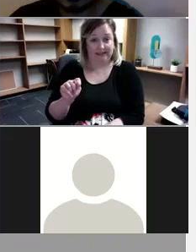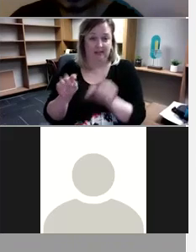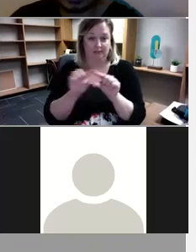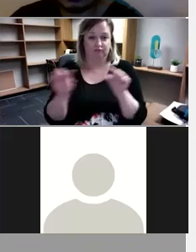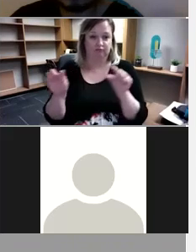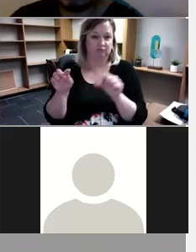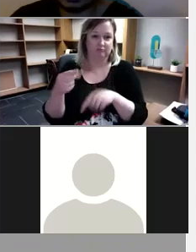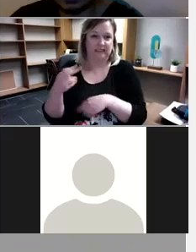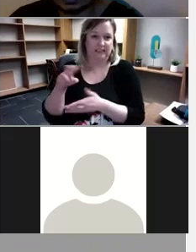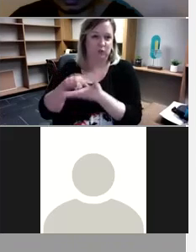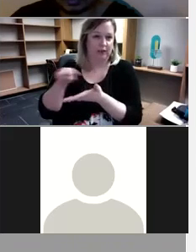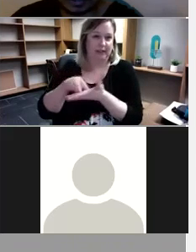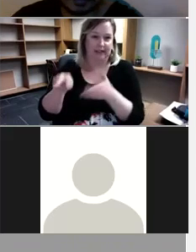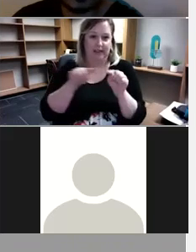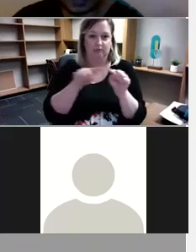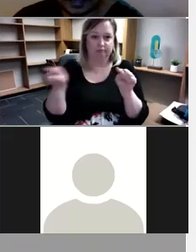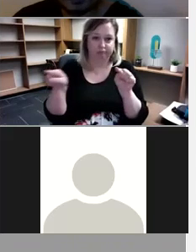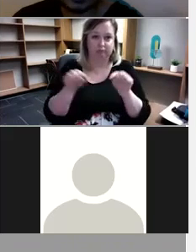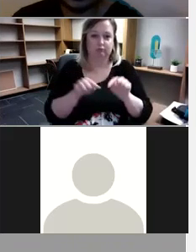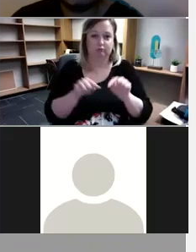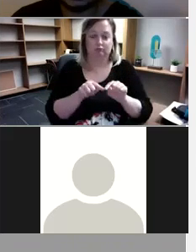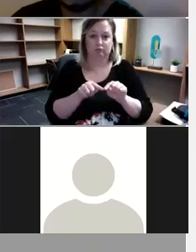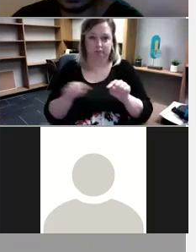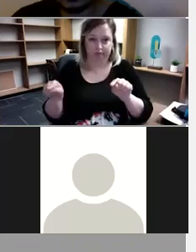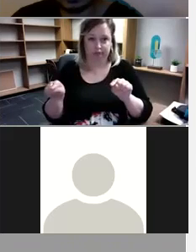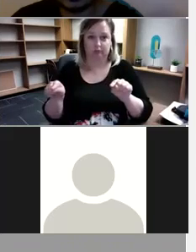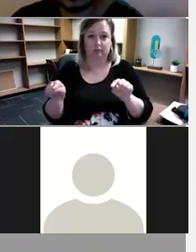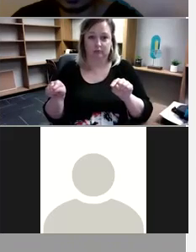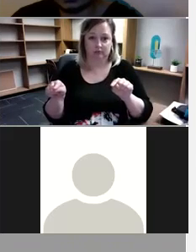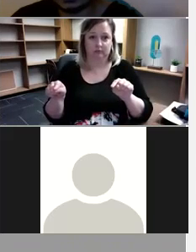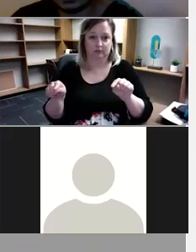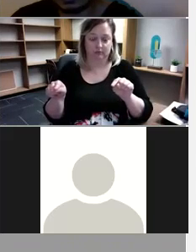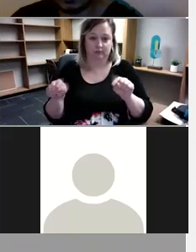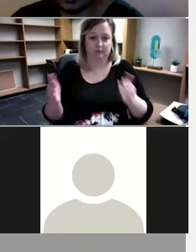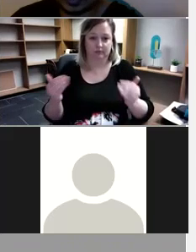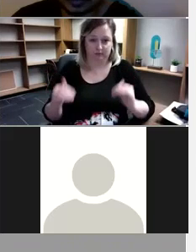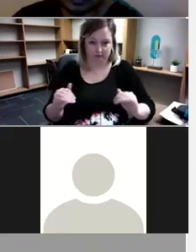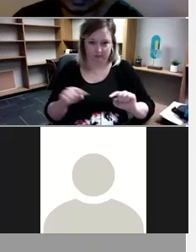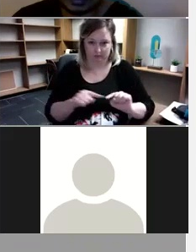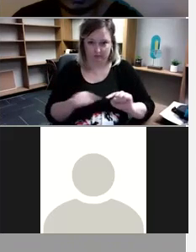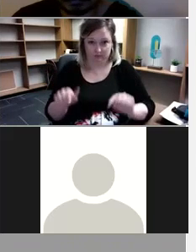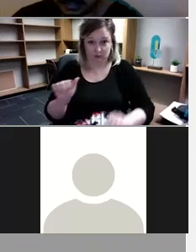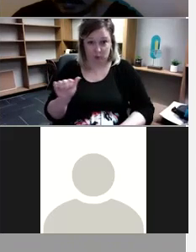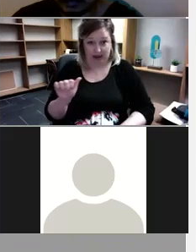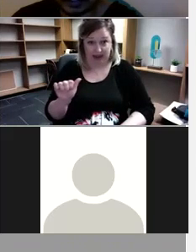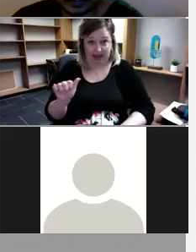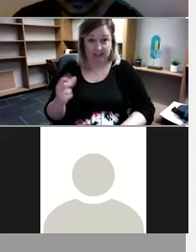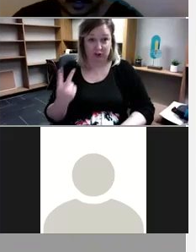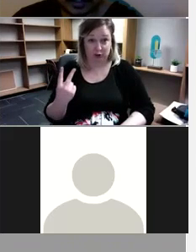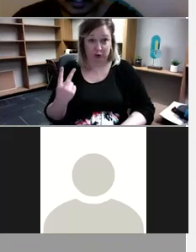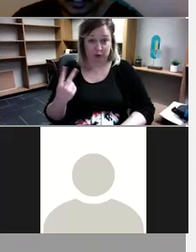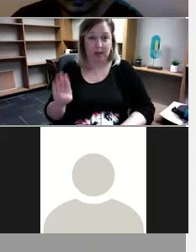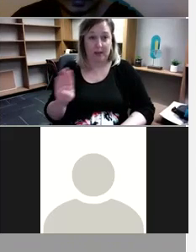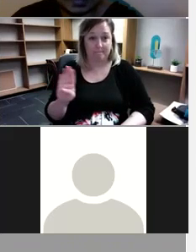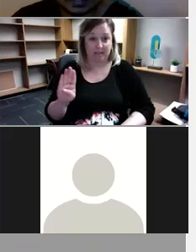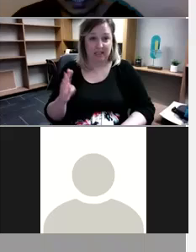m. M is 2 to the power of n. We have a equals to, for this case, a equals to 2, b equals to